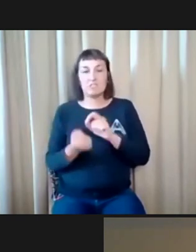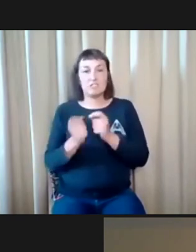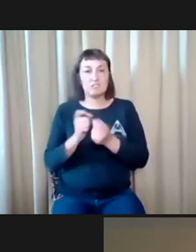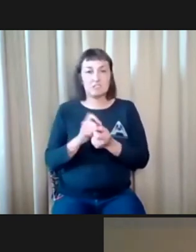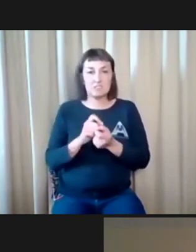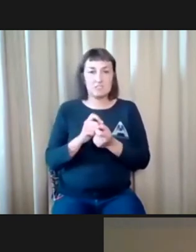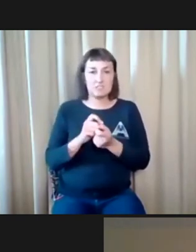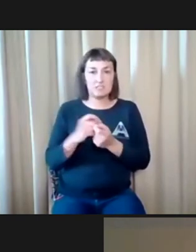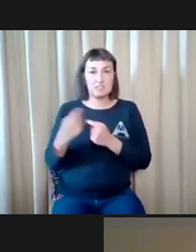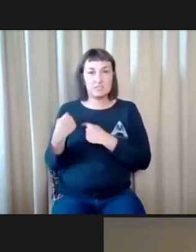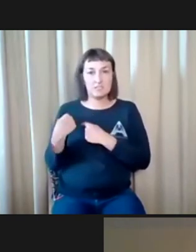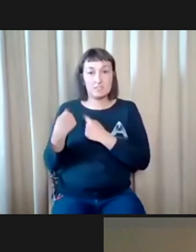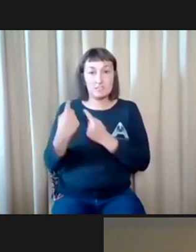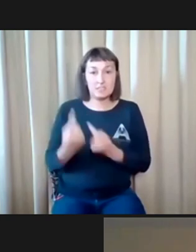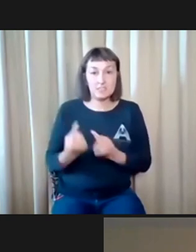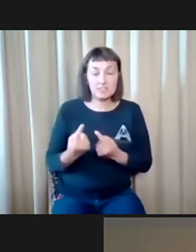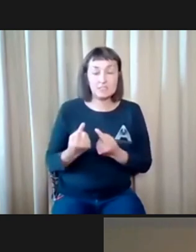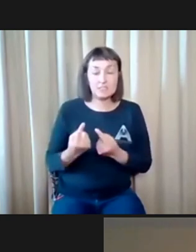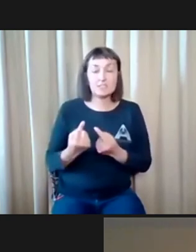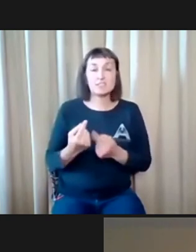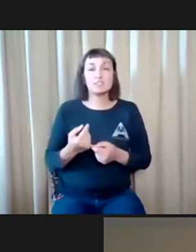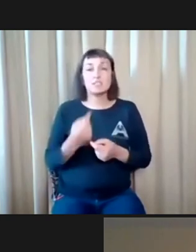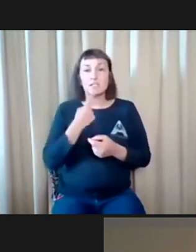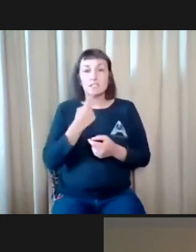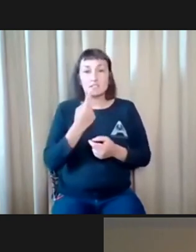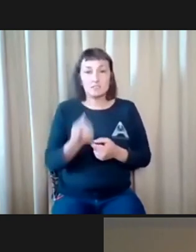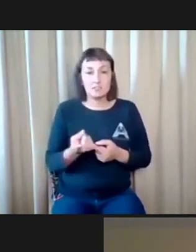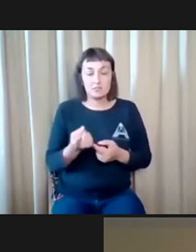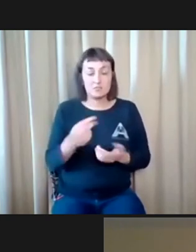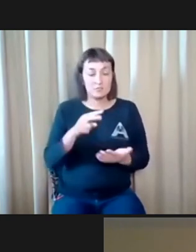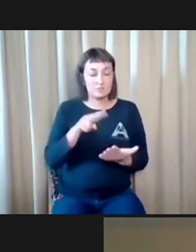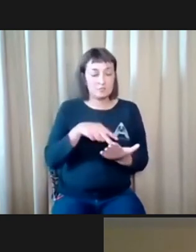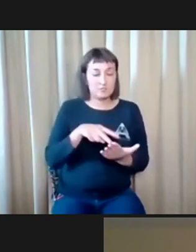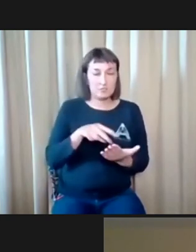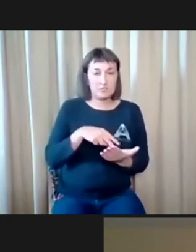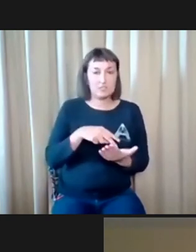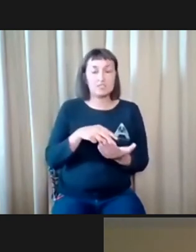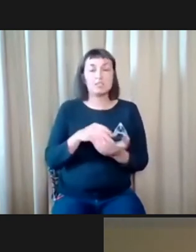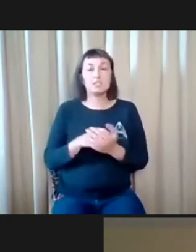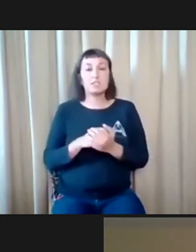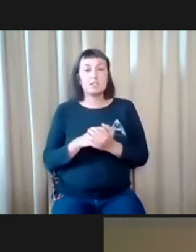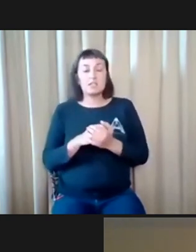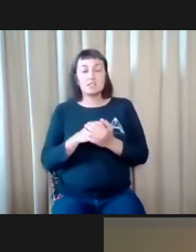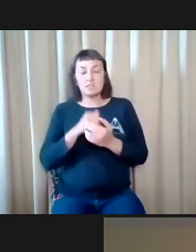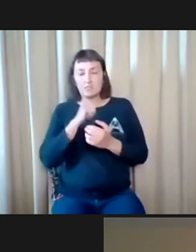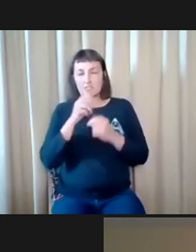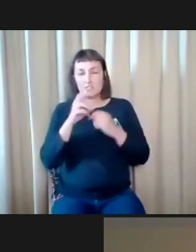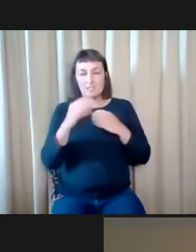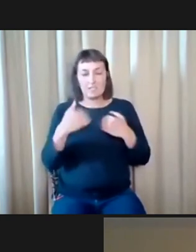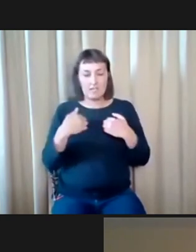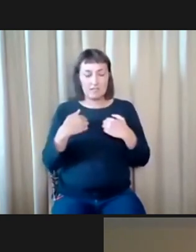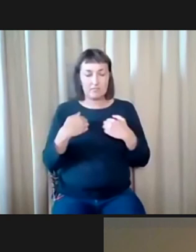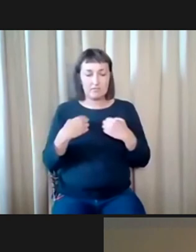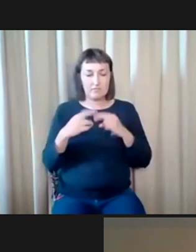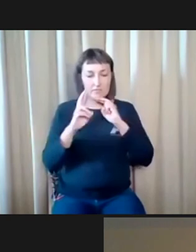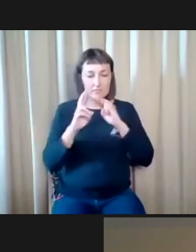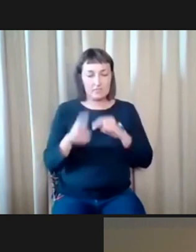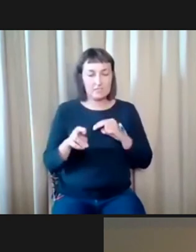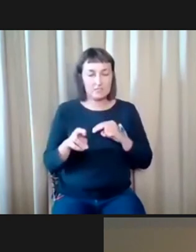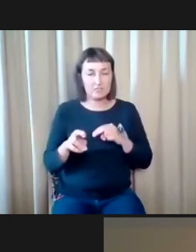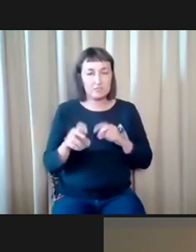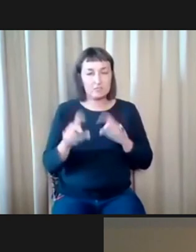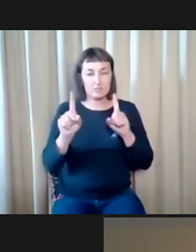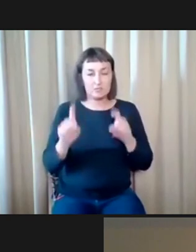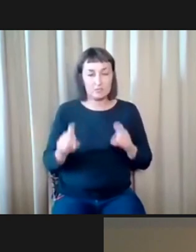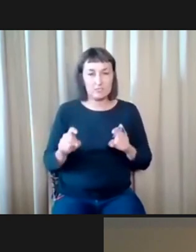highly recommend it to everyone. You know, I don't even know the answer to this question. We're talking about killing contests here in the U.S., but